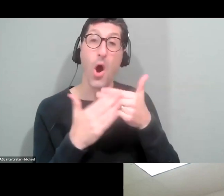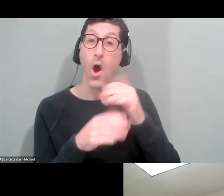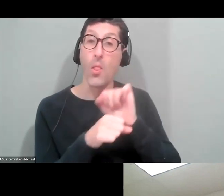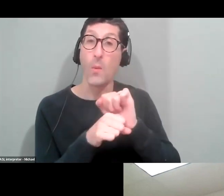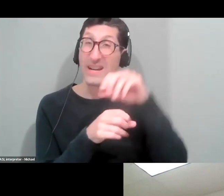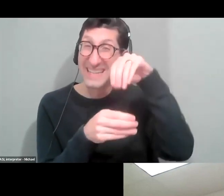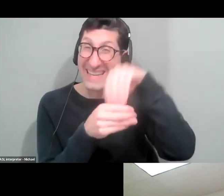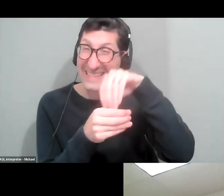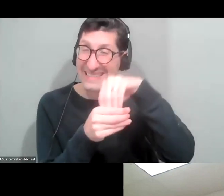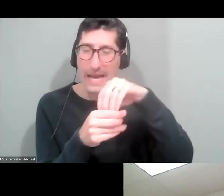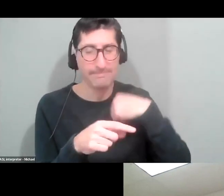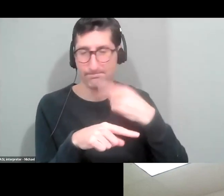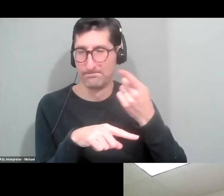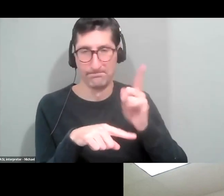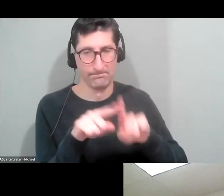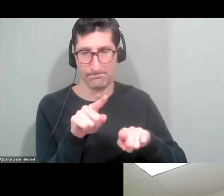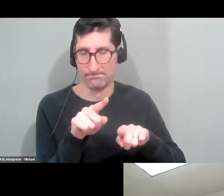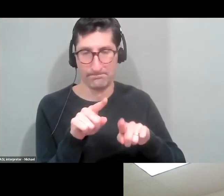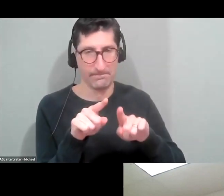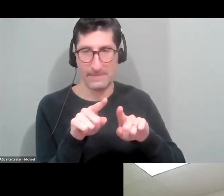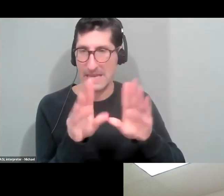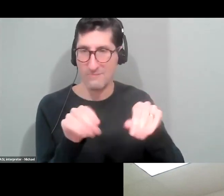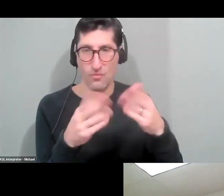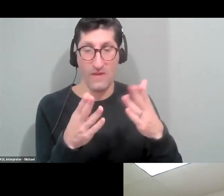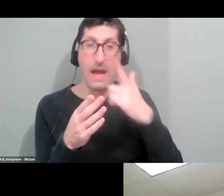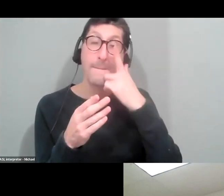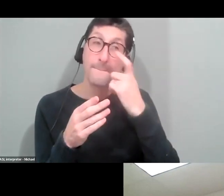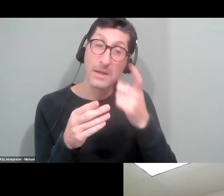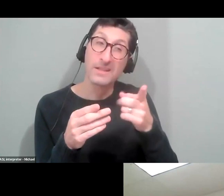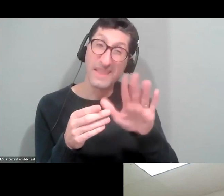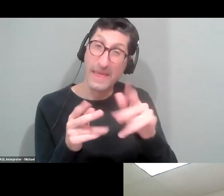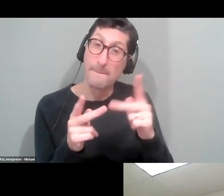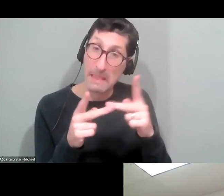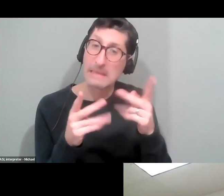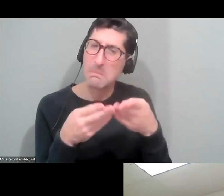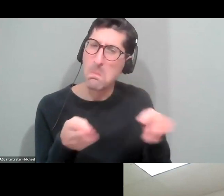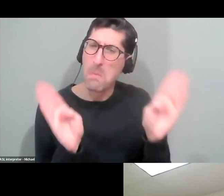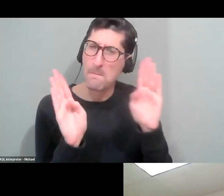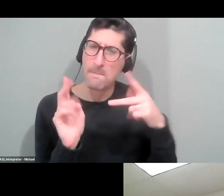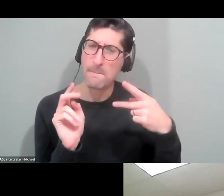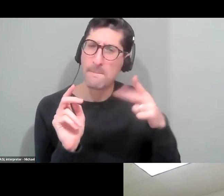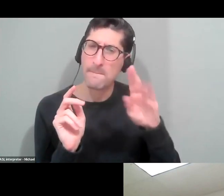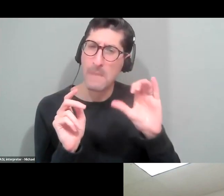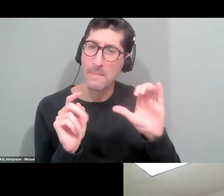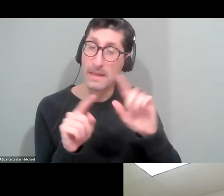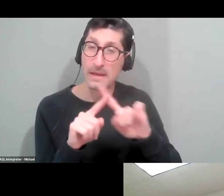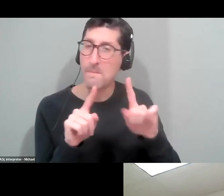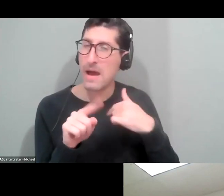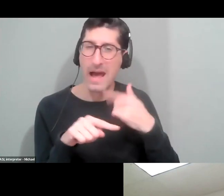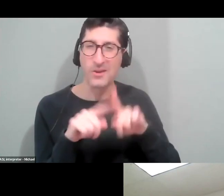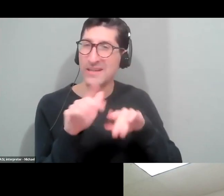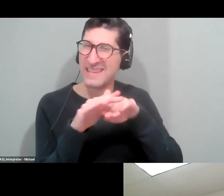able to do because even though it's a public-ish place, I didn't have access to inside. I didn't have access to where they